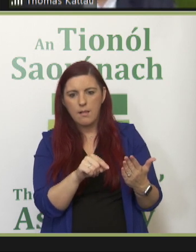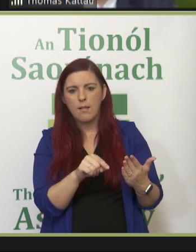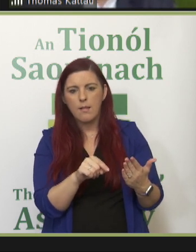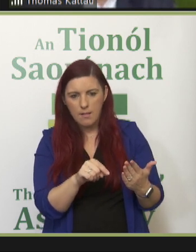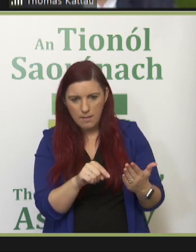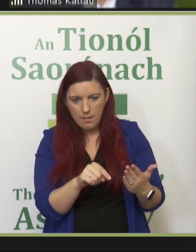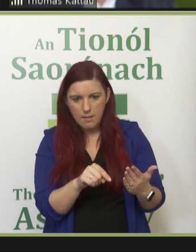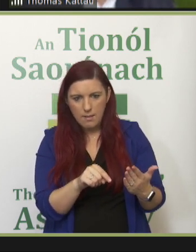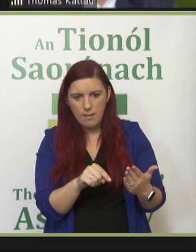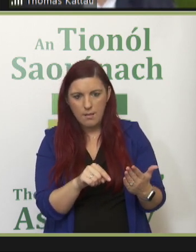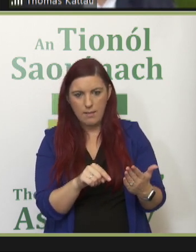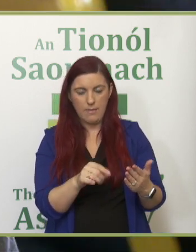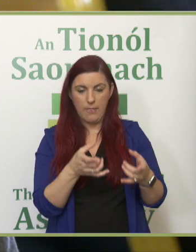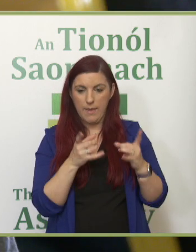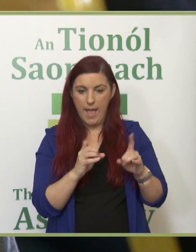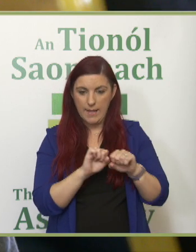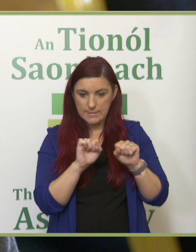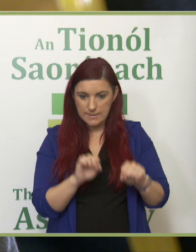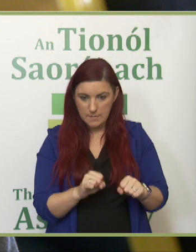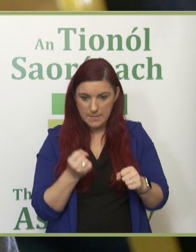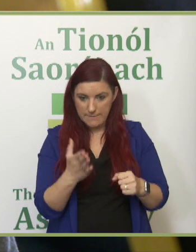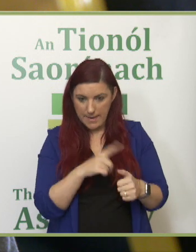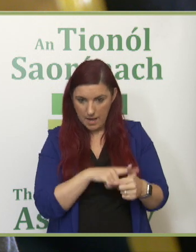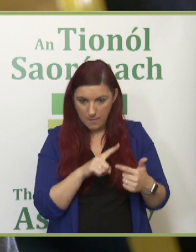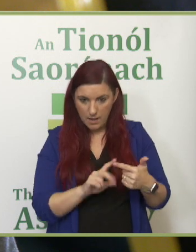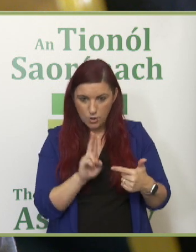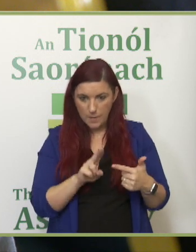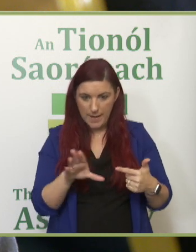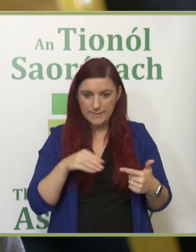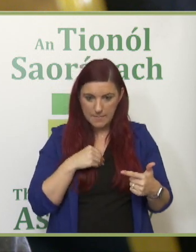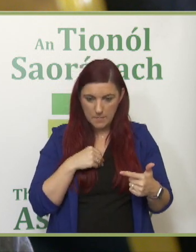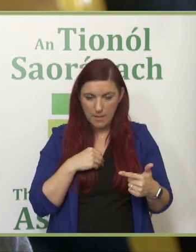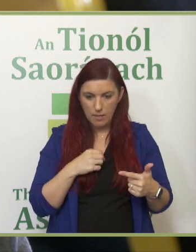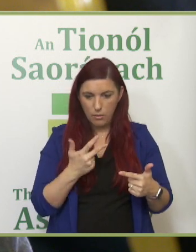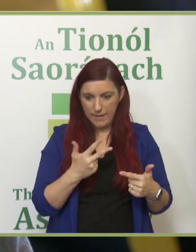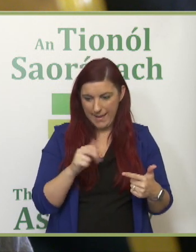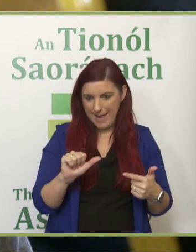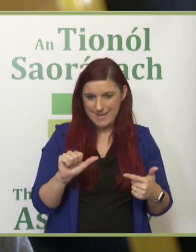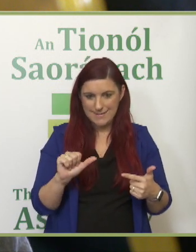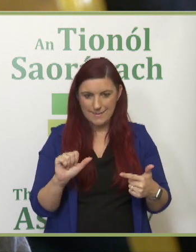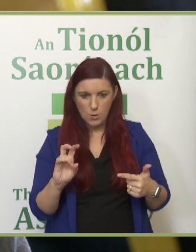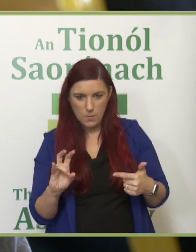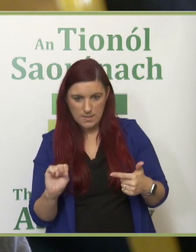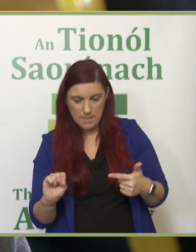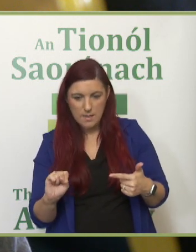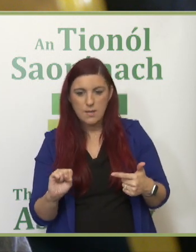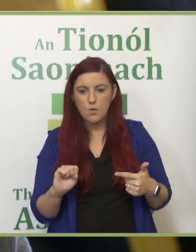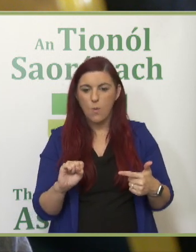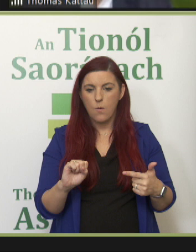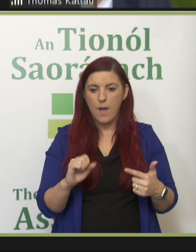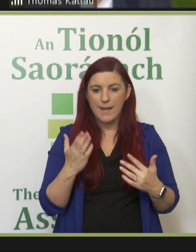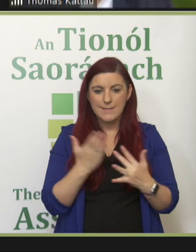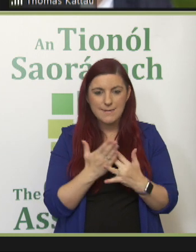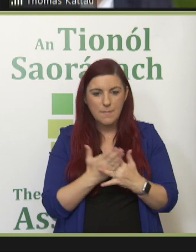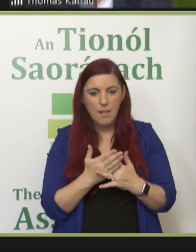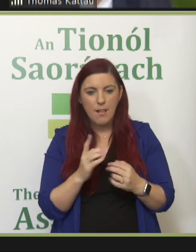system which must be available should be accessible, acceptable, and of sufficient quality.